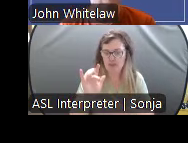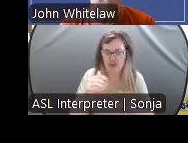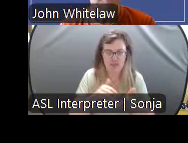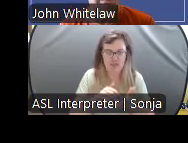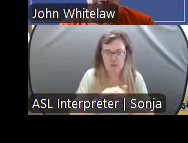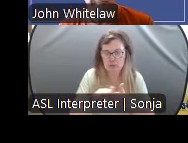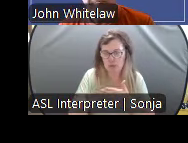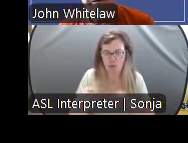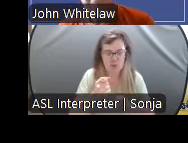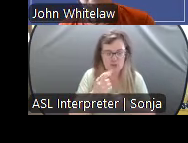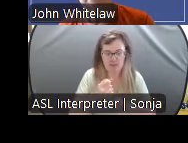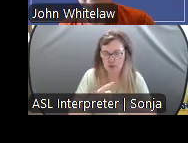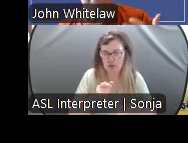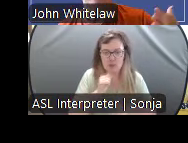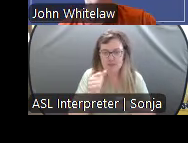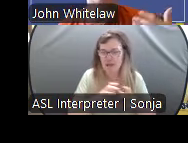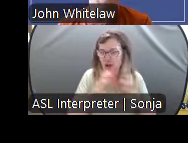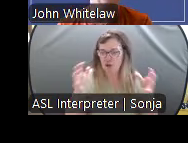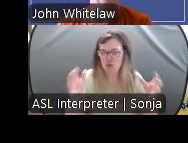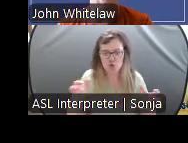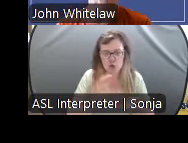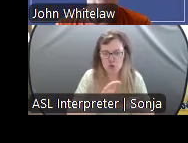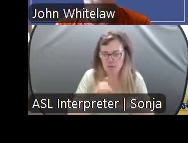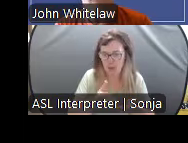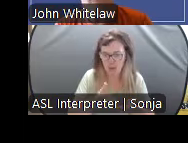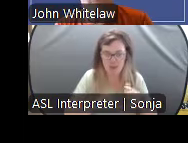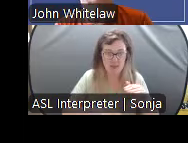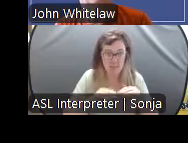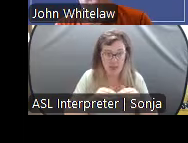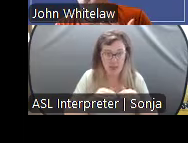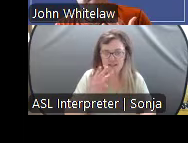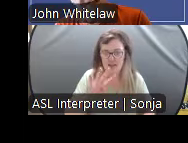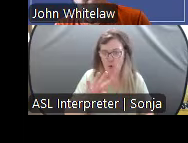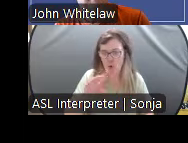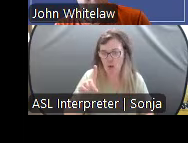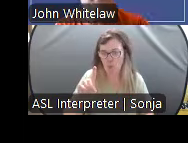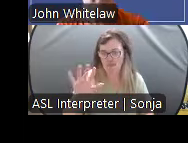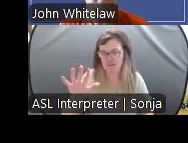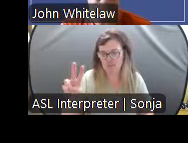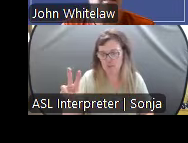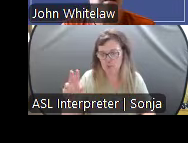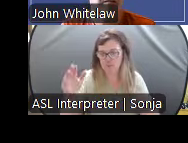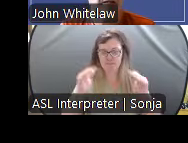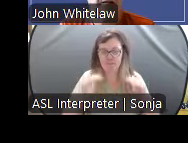amount to live on. And as I said, the maximum is 4,100. Next slide, please.